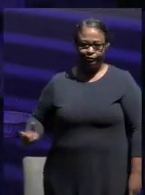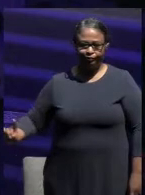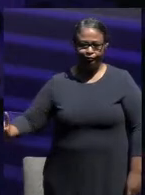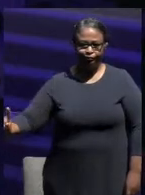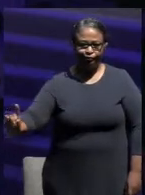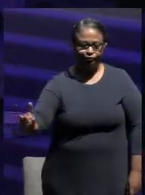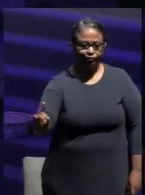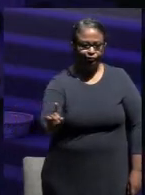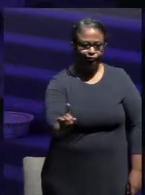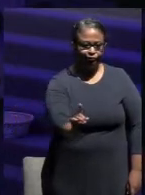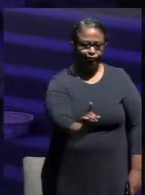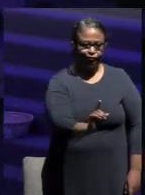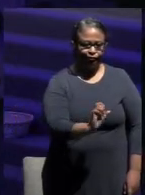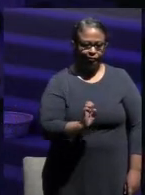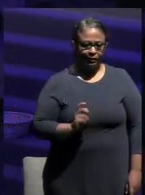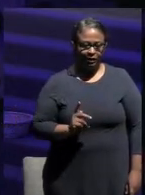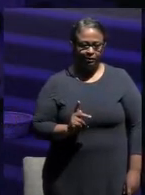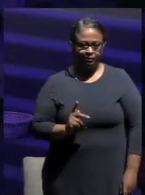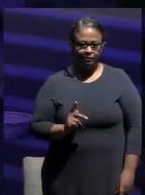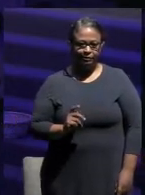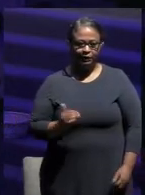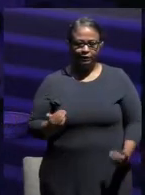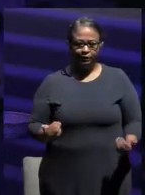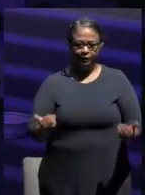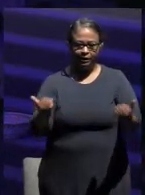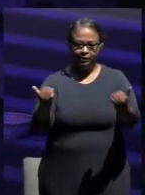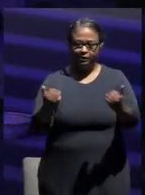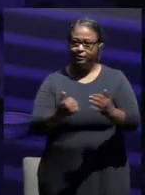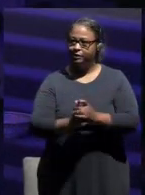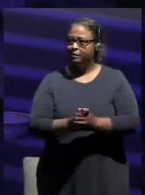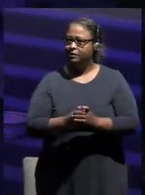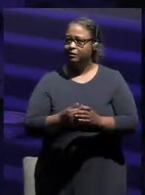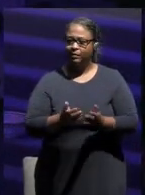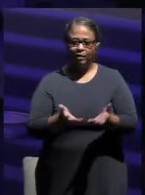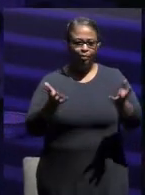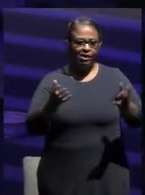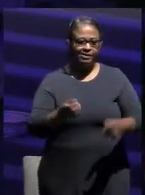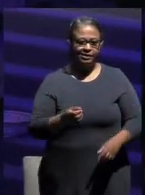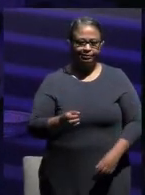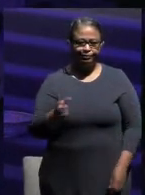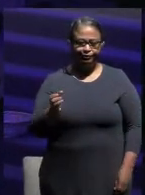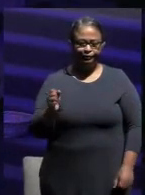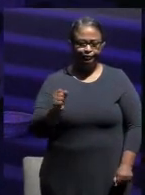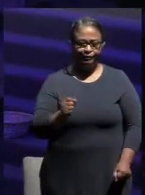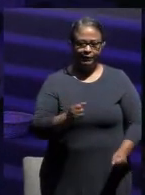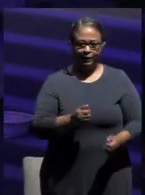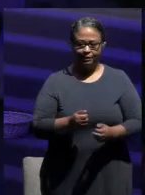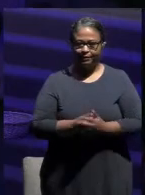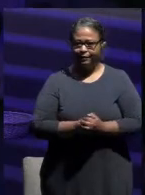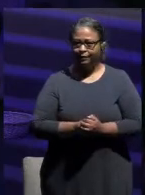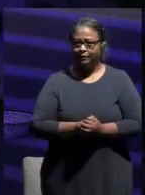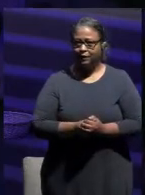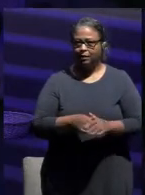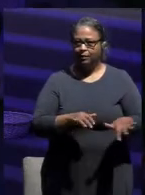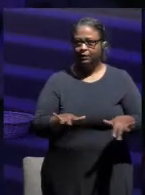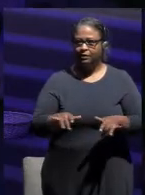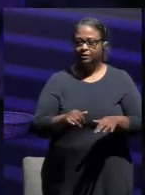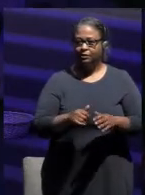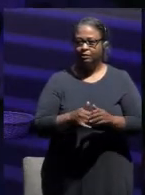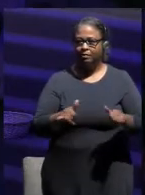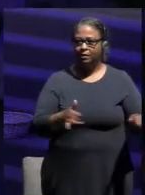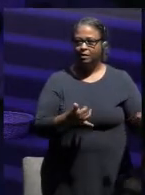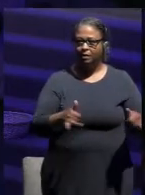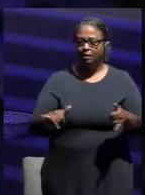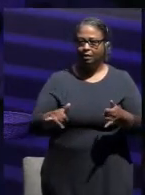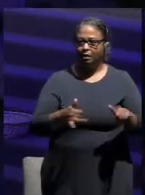circle back to the other side of the row. Our risers, they have those accommodations for you. And as our musicians play, our ushers guide